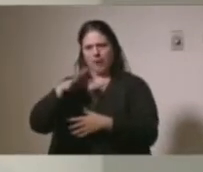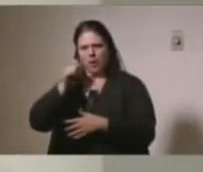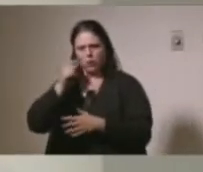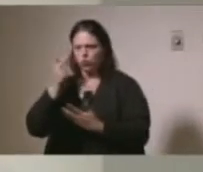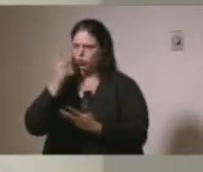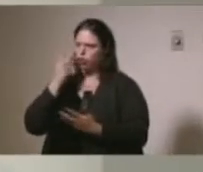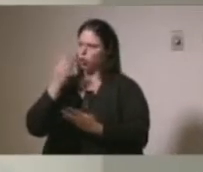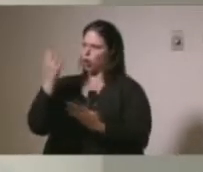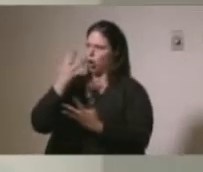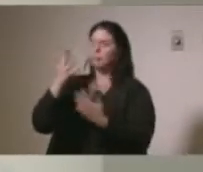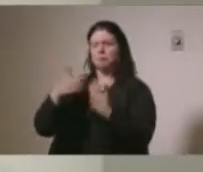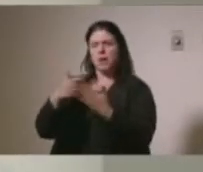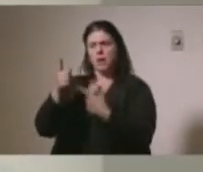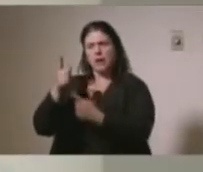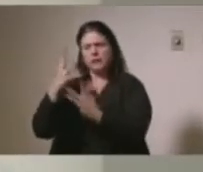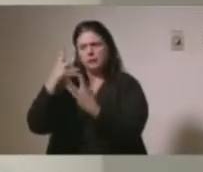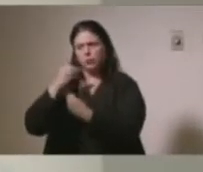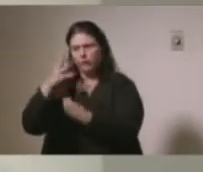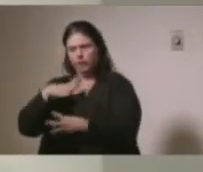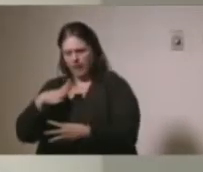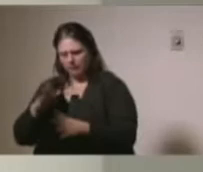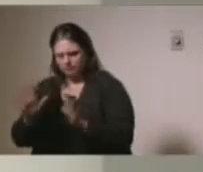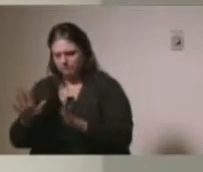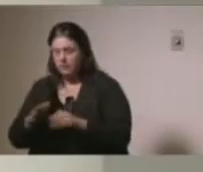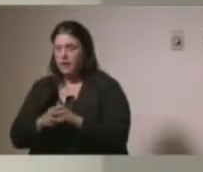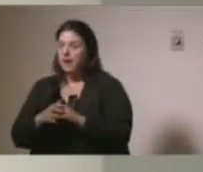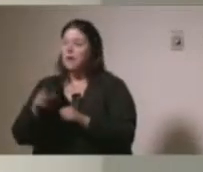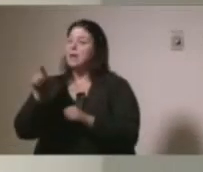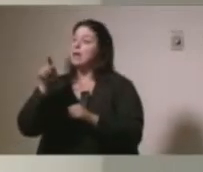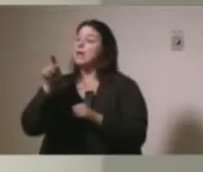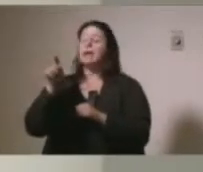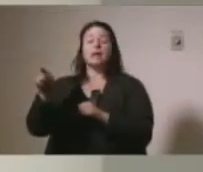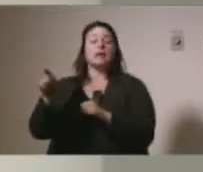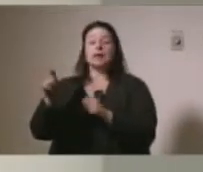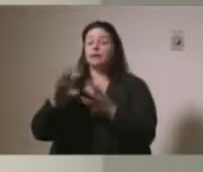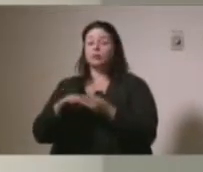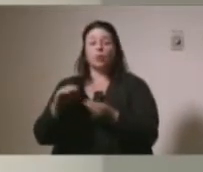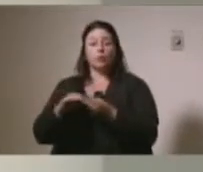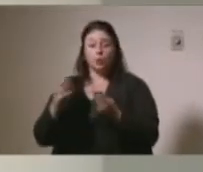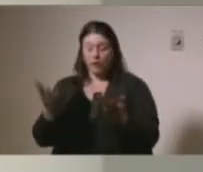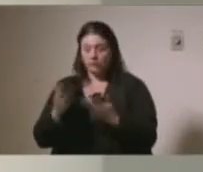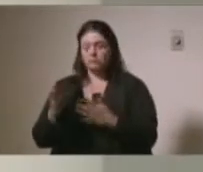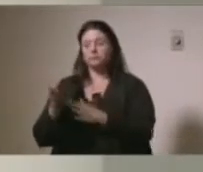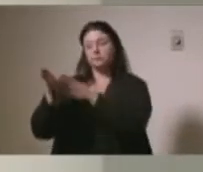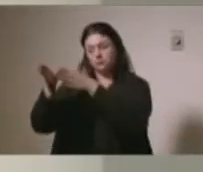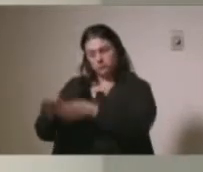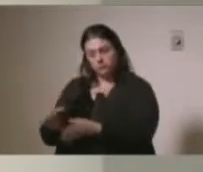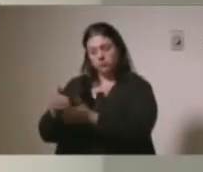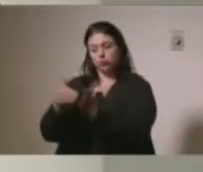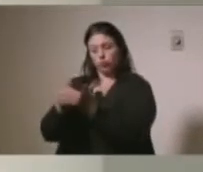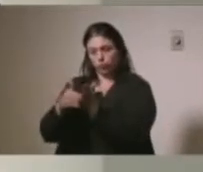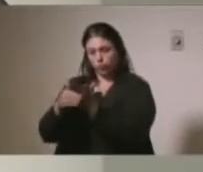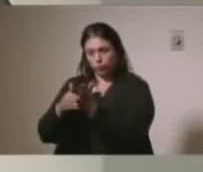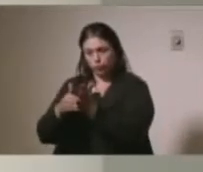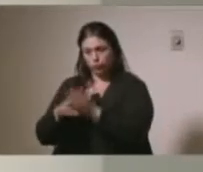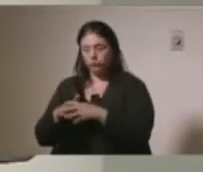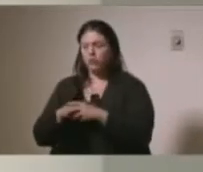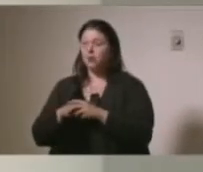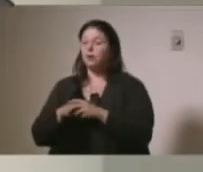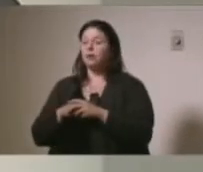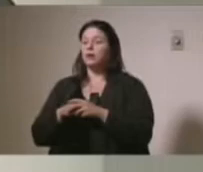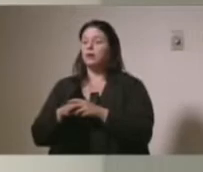And his story is that he's a doctor who went